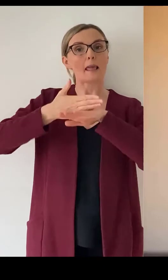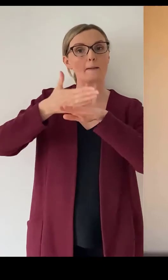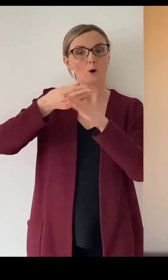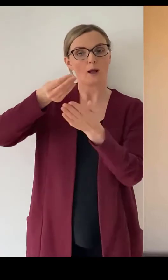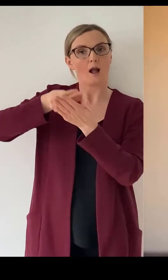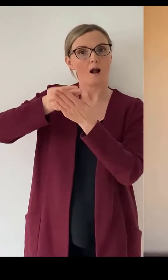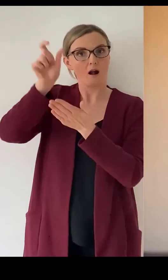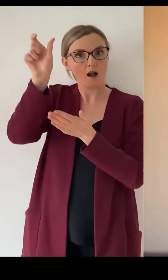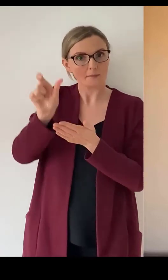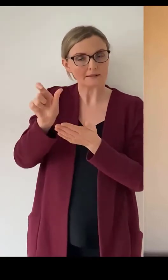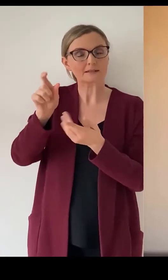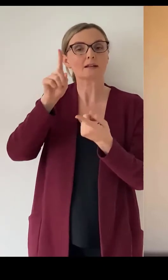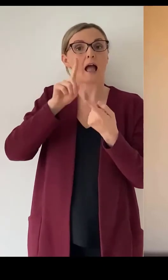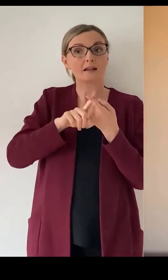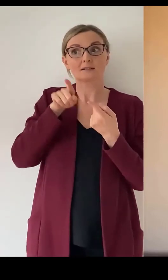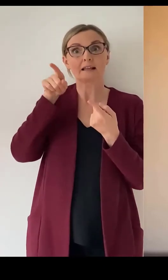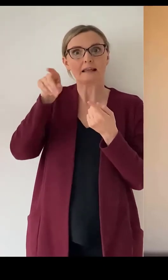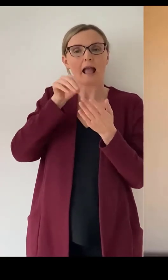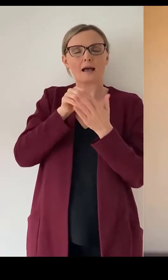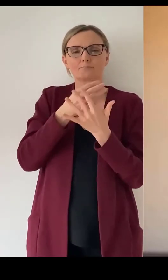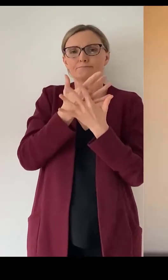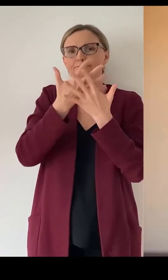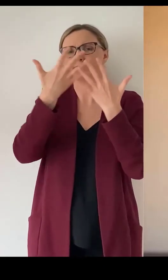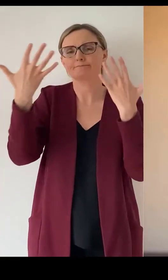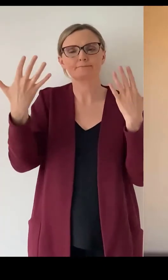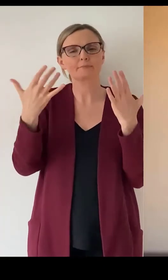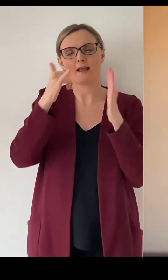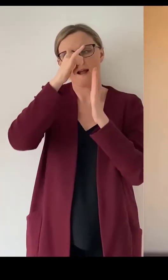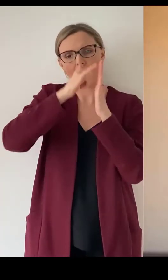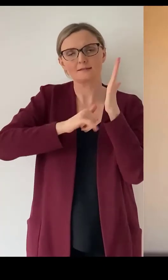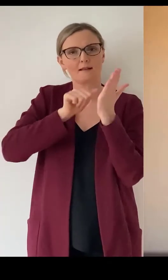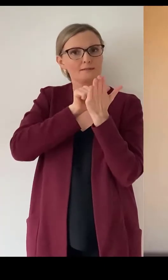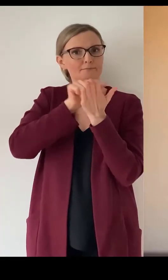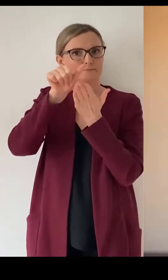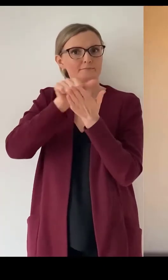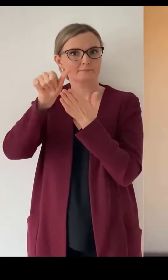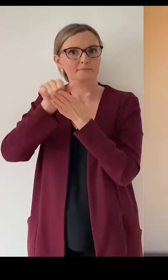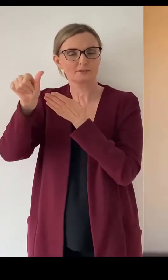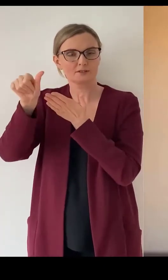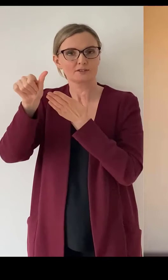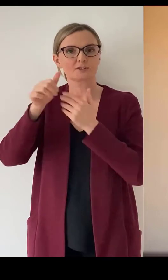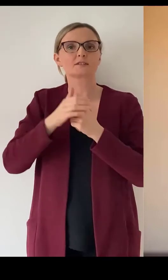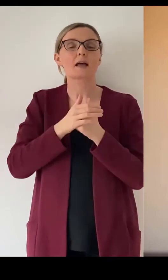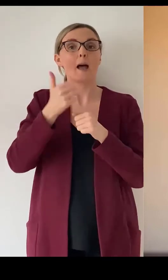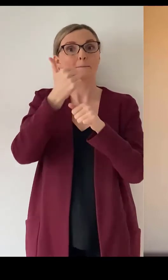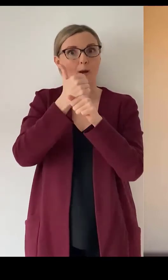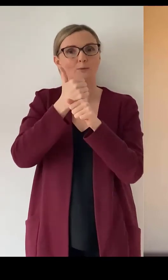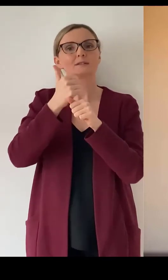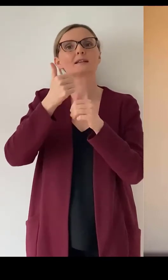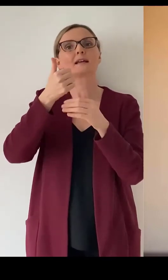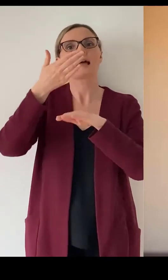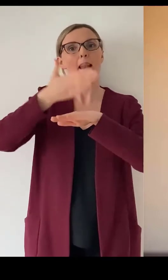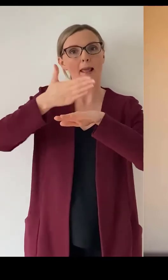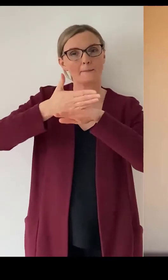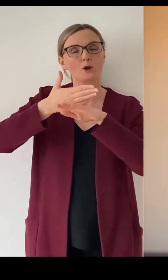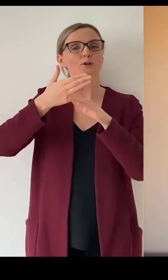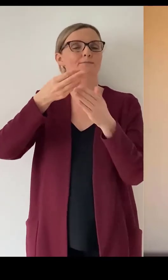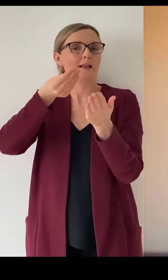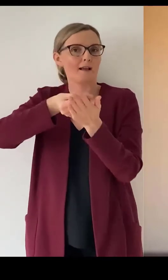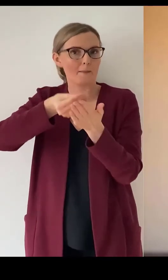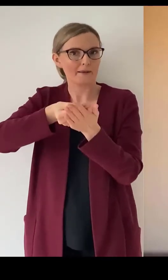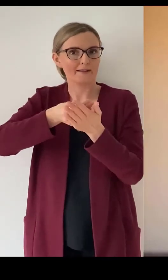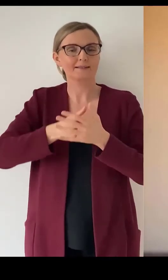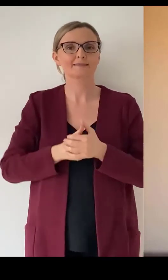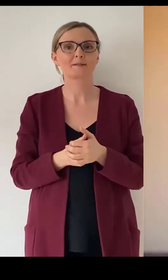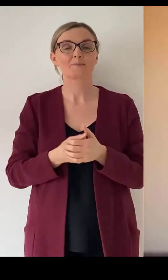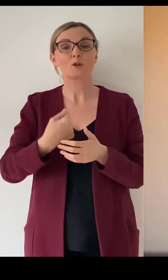has multiple international peer-reviewed academic articles on labor economics. And my